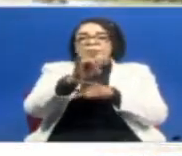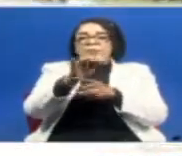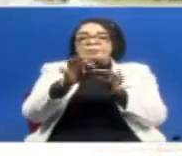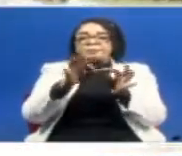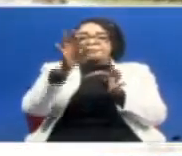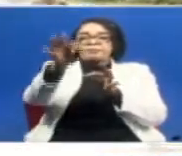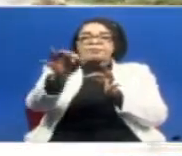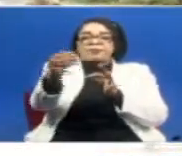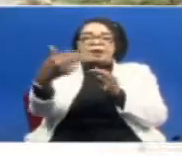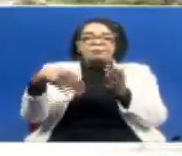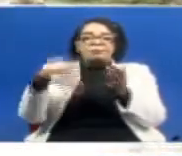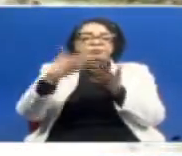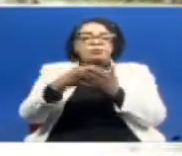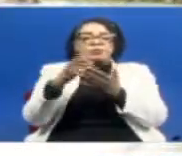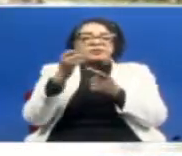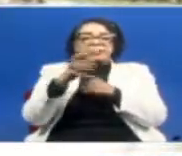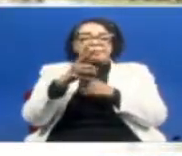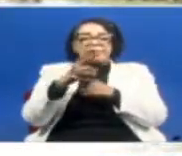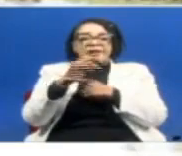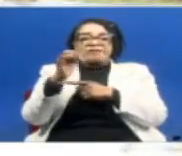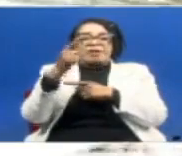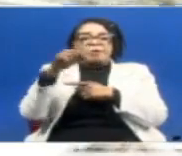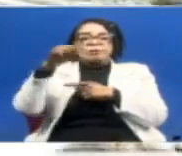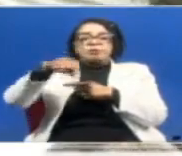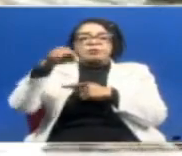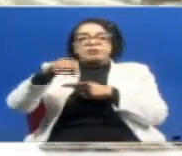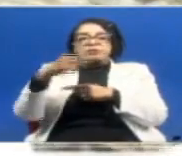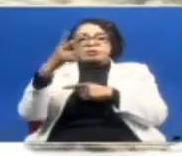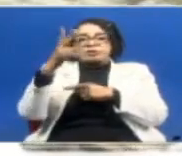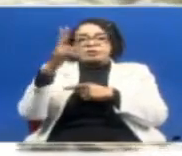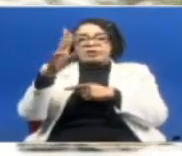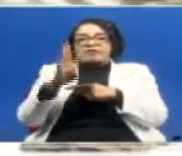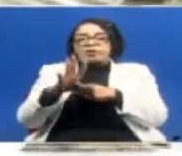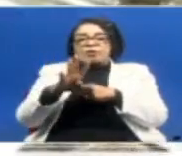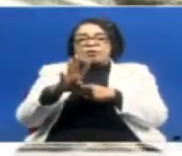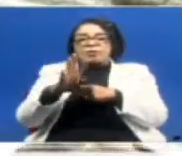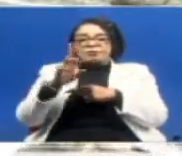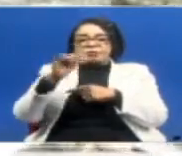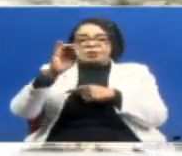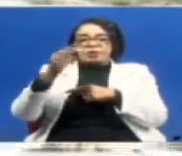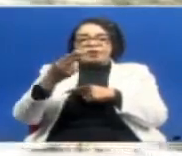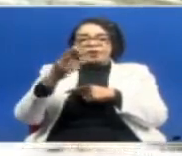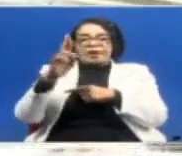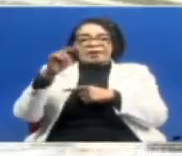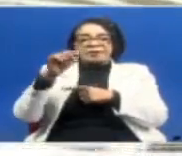December until the first quarter of 2024. Ruth Sarmoy, NTV.